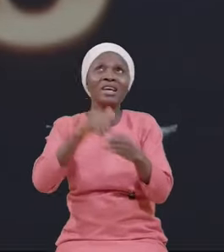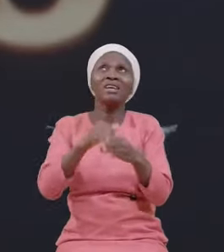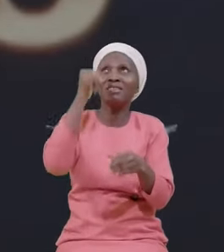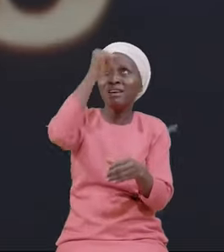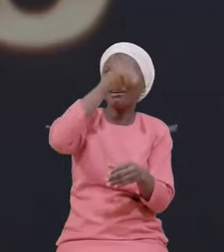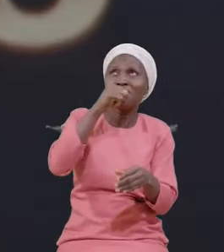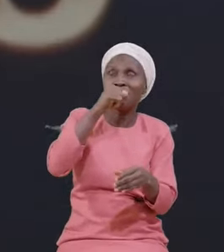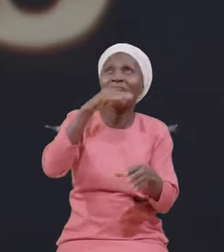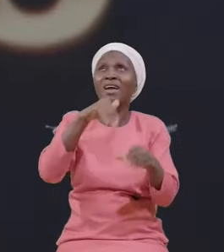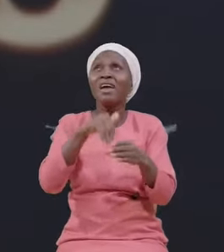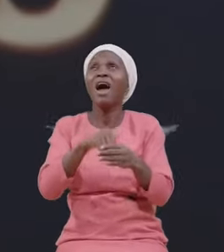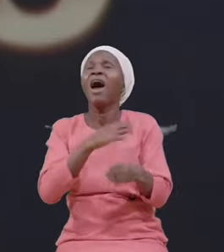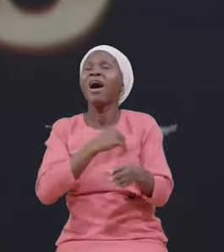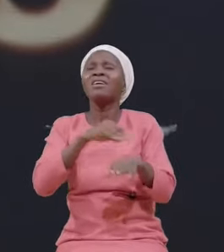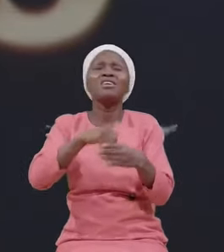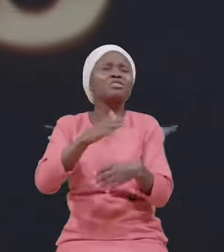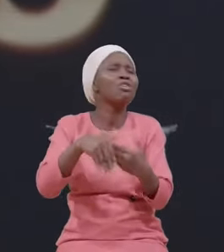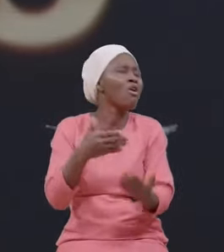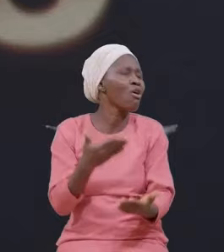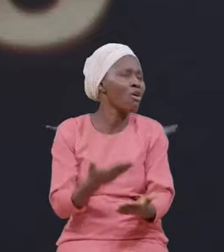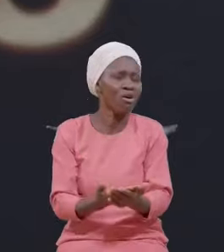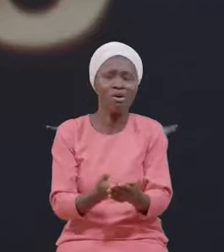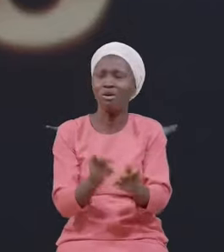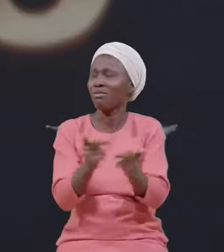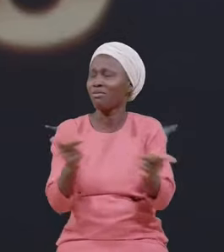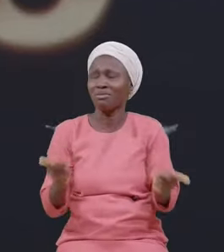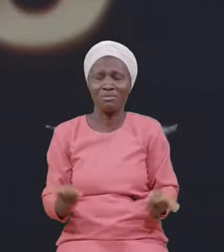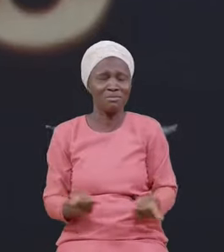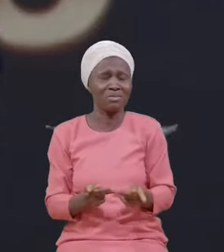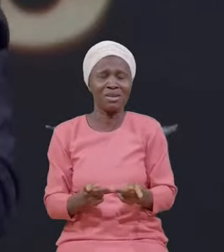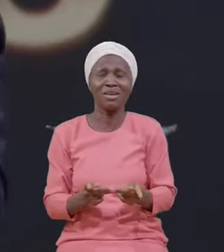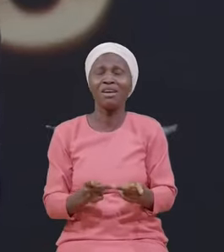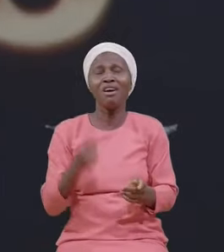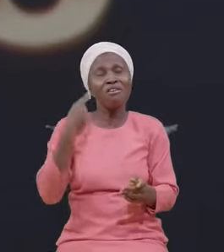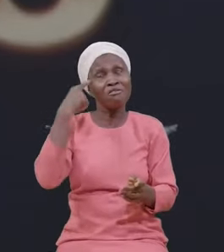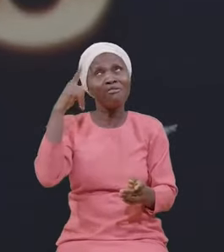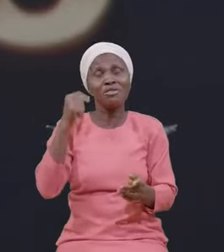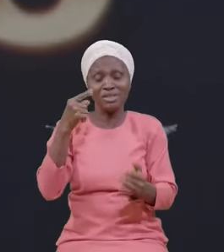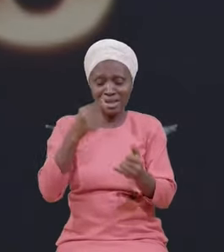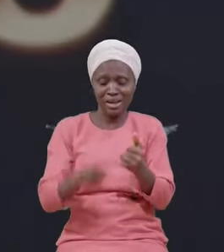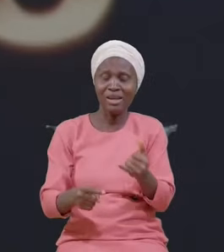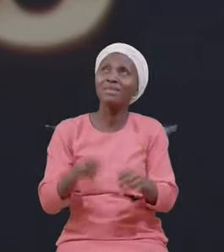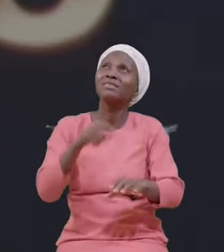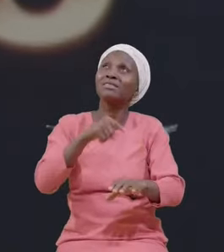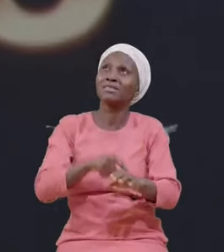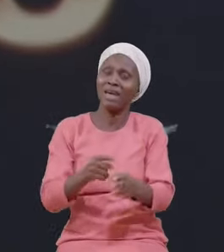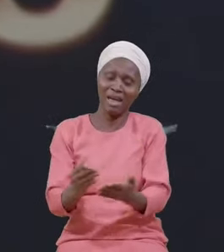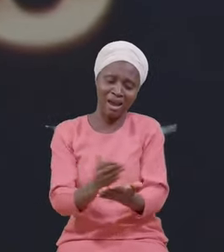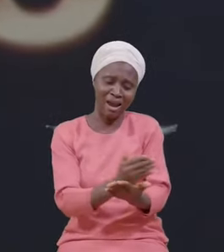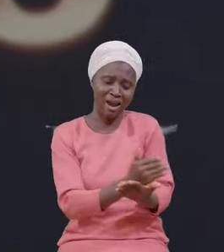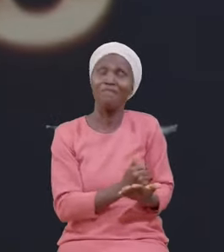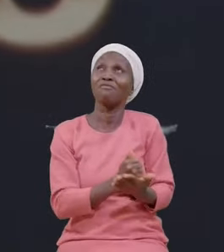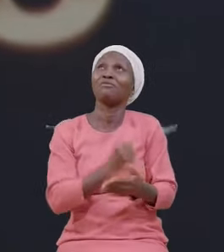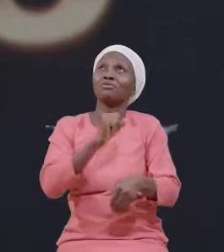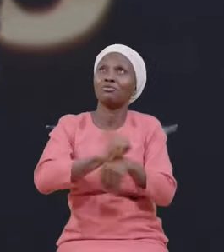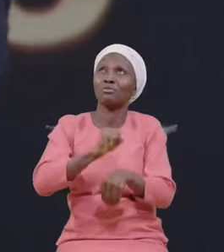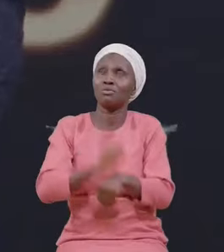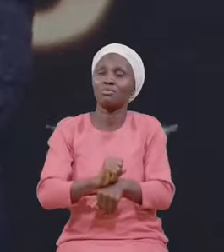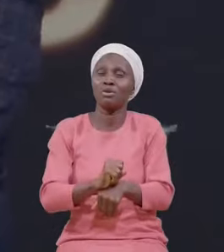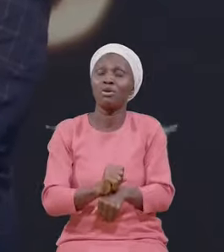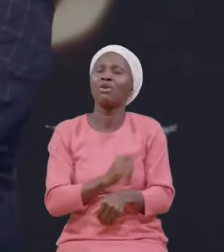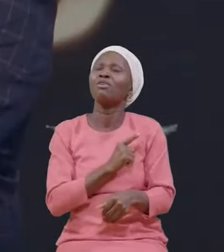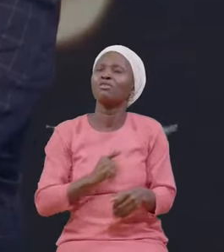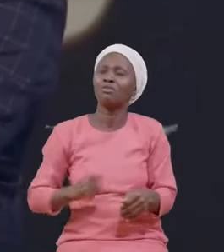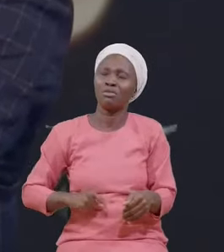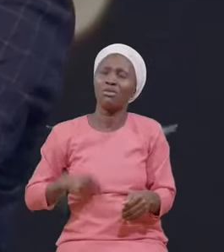and the World At Large for the end time Harvest for the end time work Lord we lean on